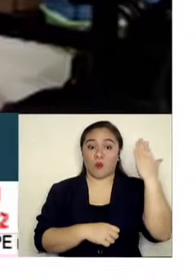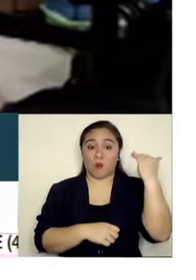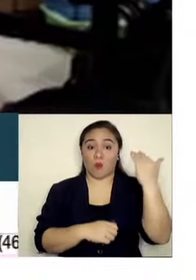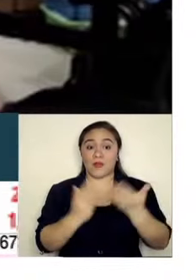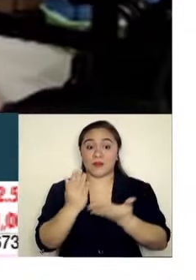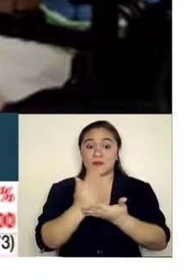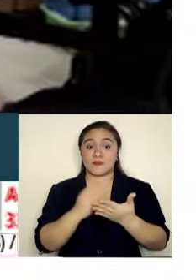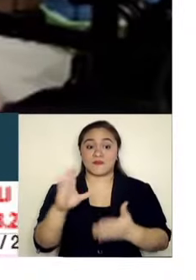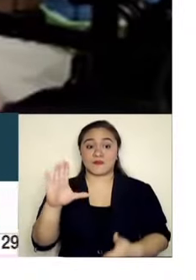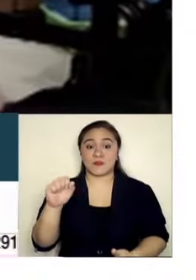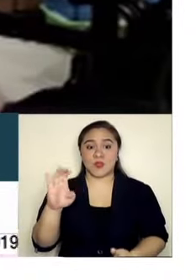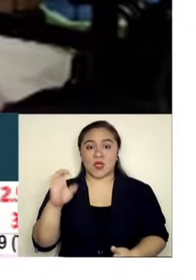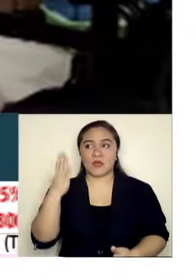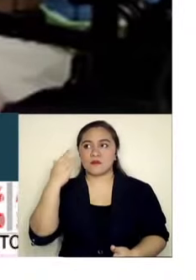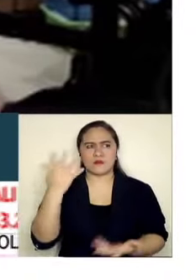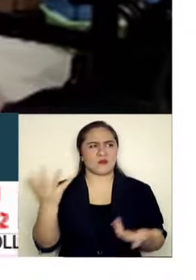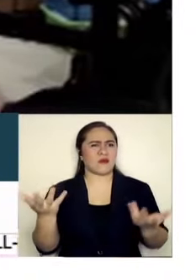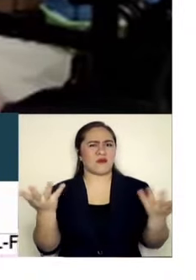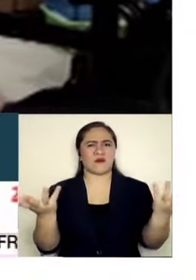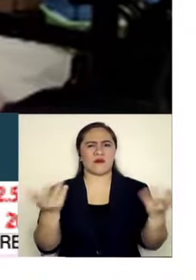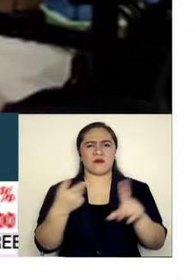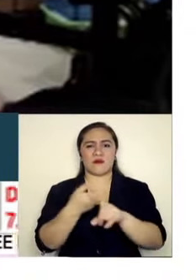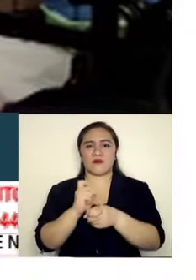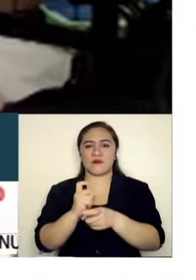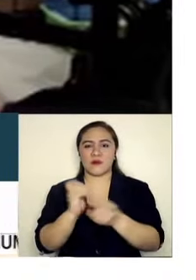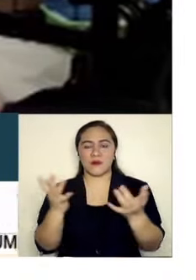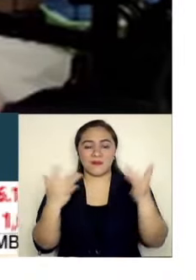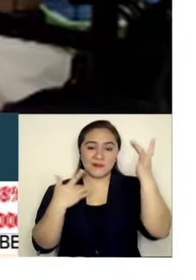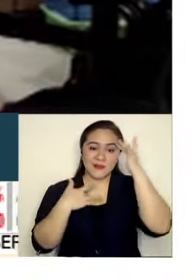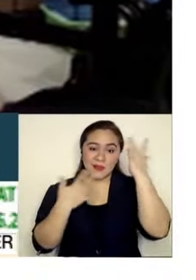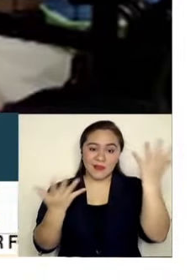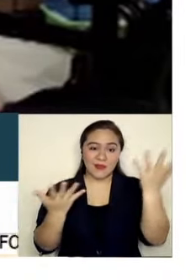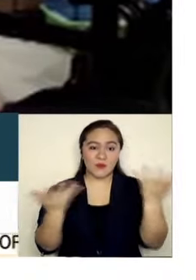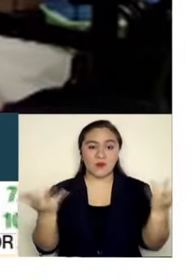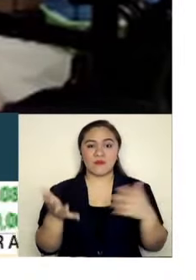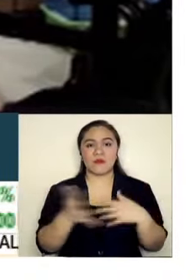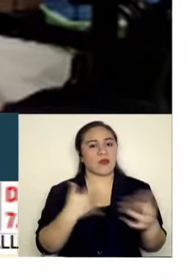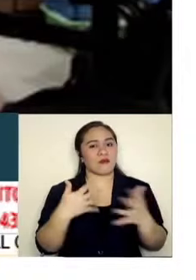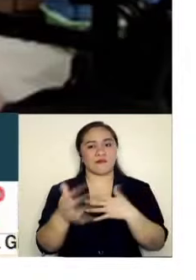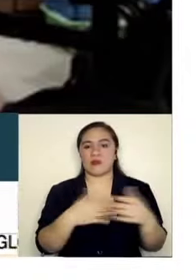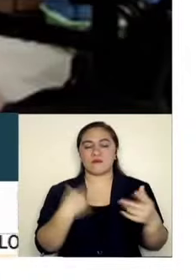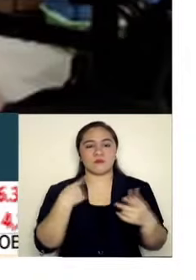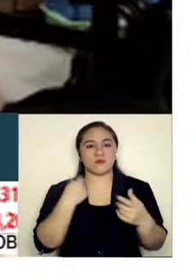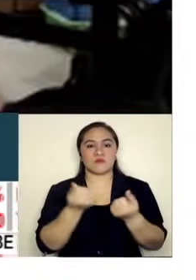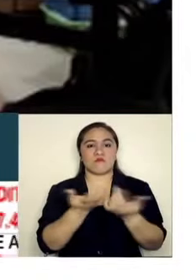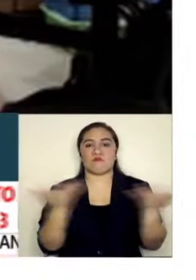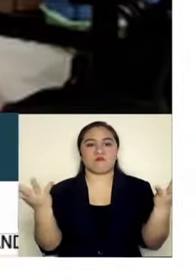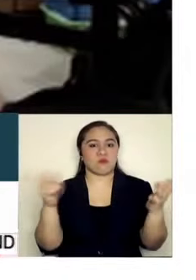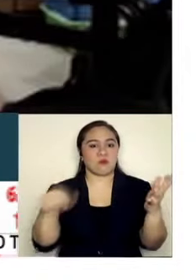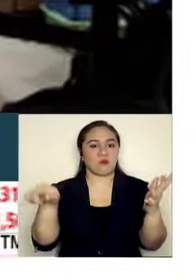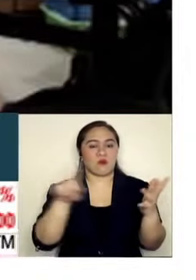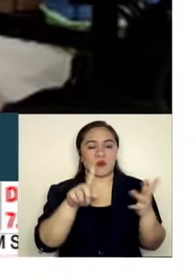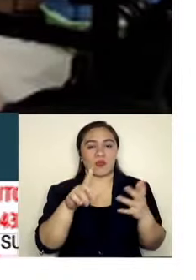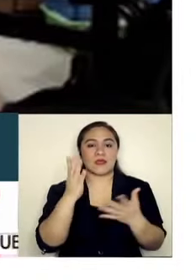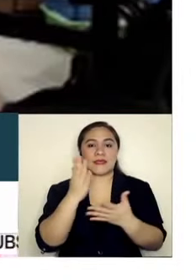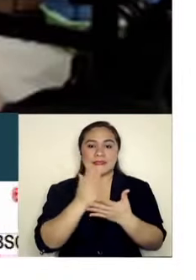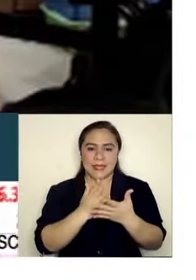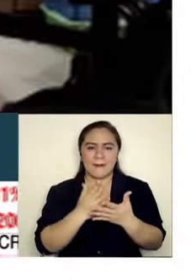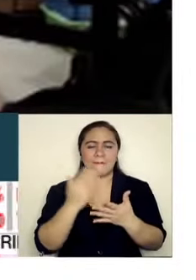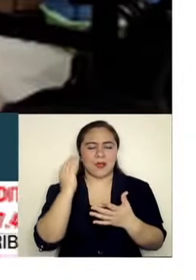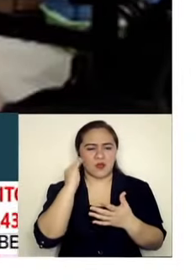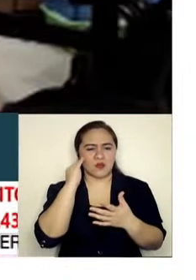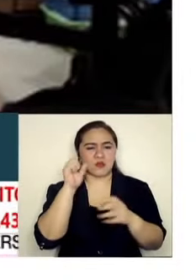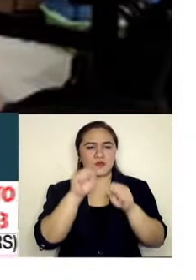know where it came from. Oh. So it's almost everywhere in the system that there are some failures. Mm.